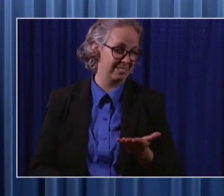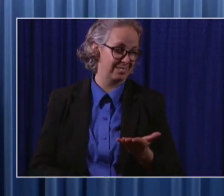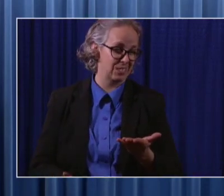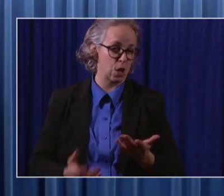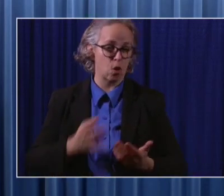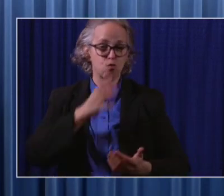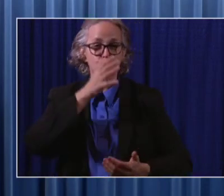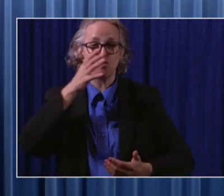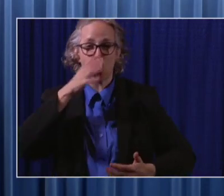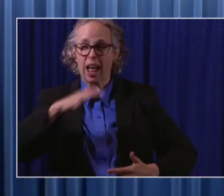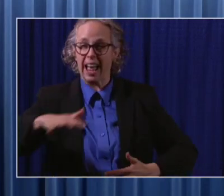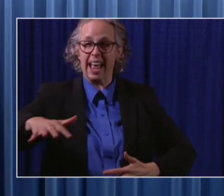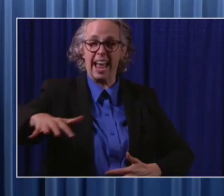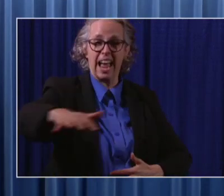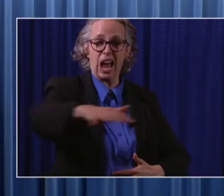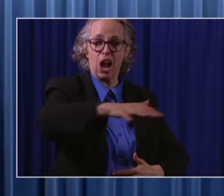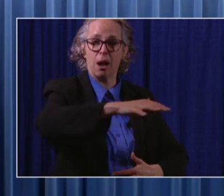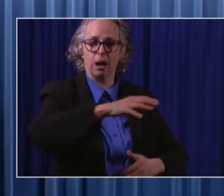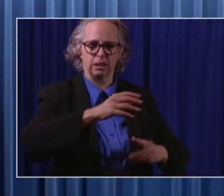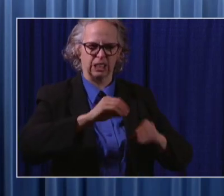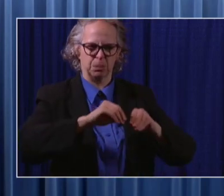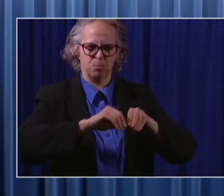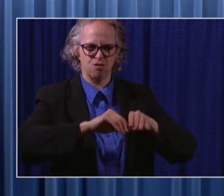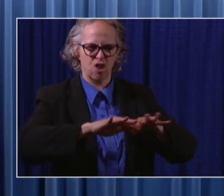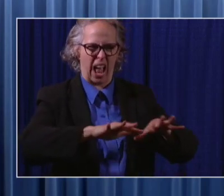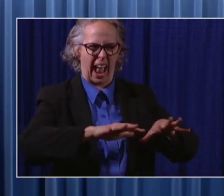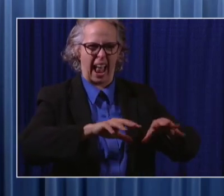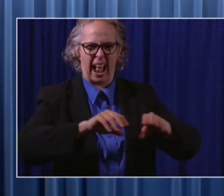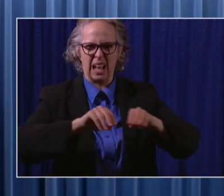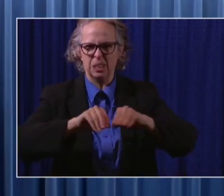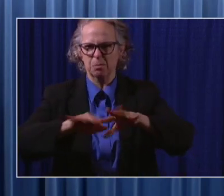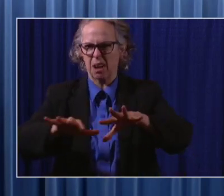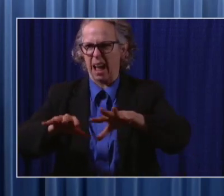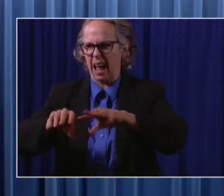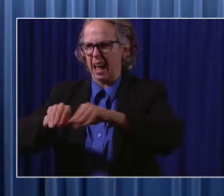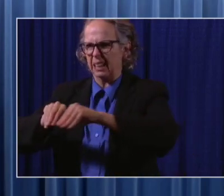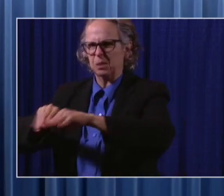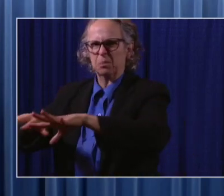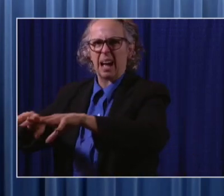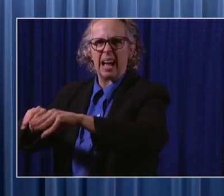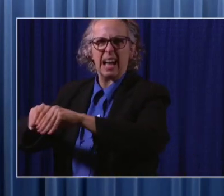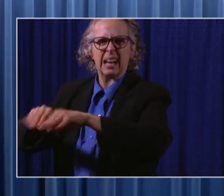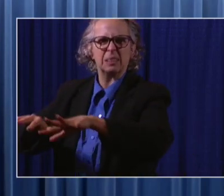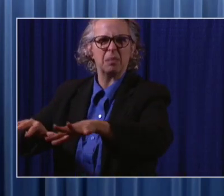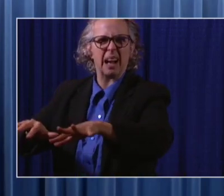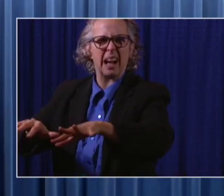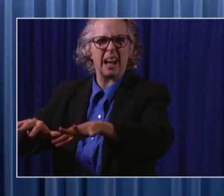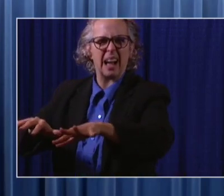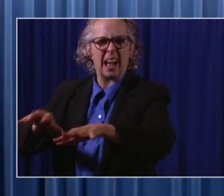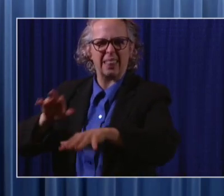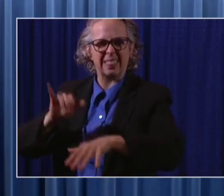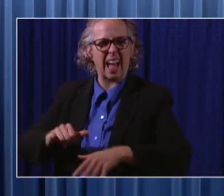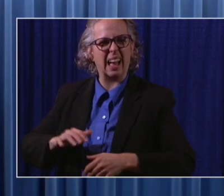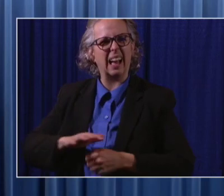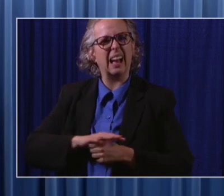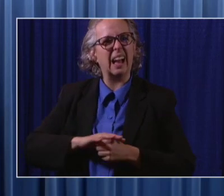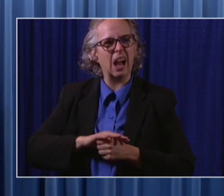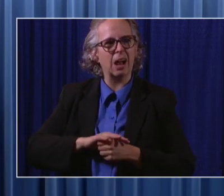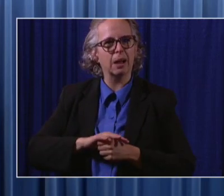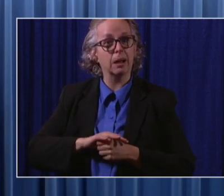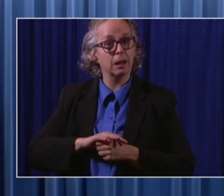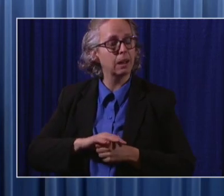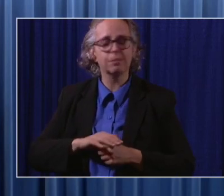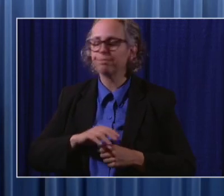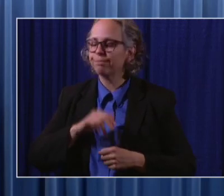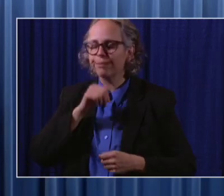parts of Ohio, the mask wearing is much less than it is in the urban areas. And that